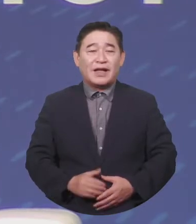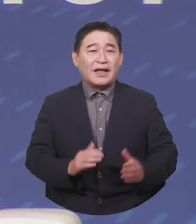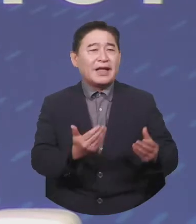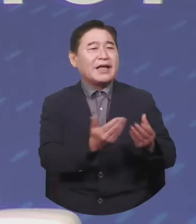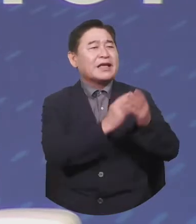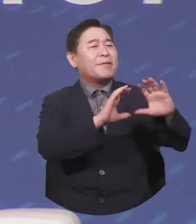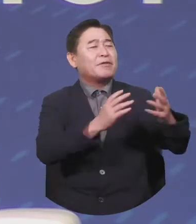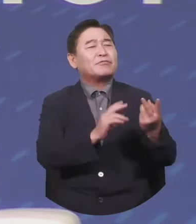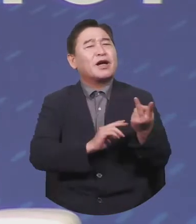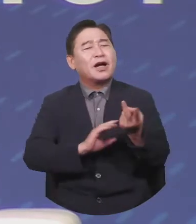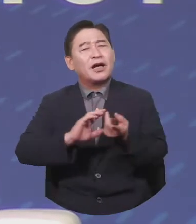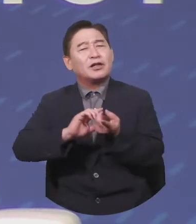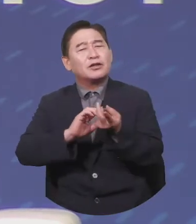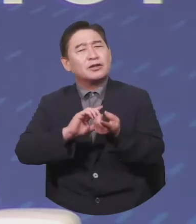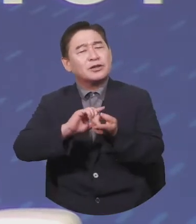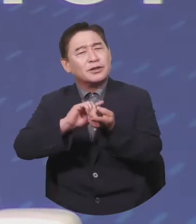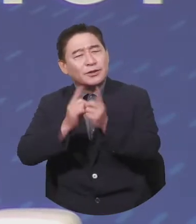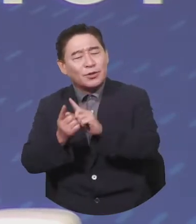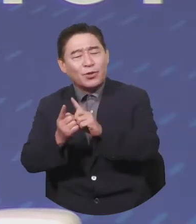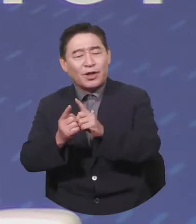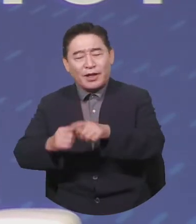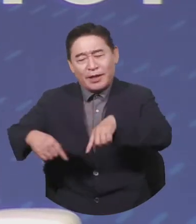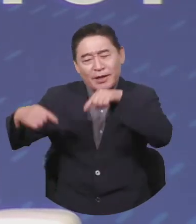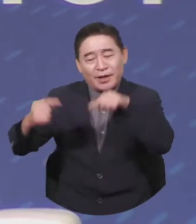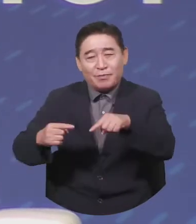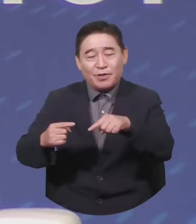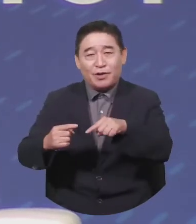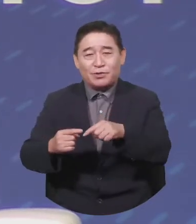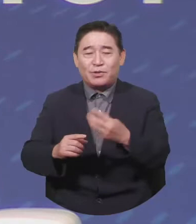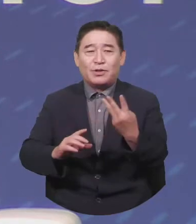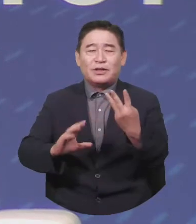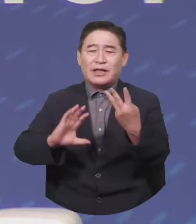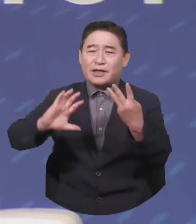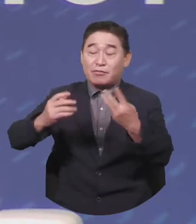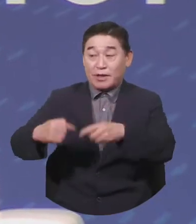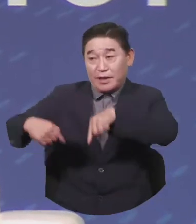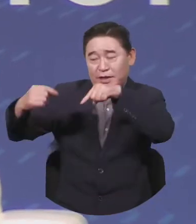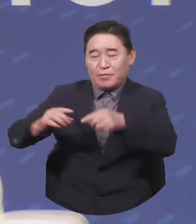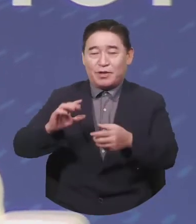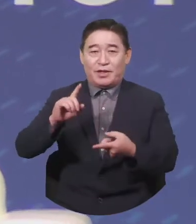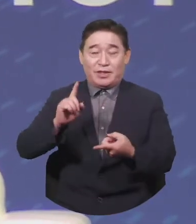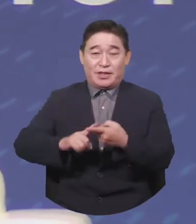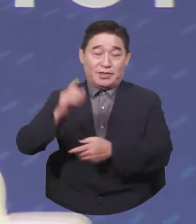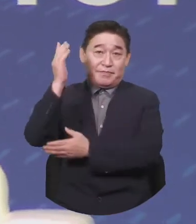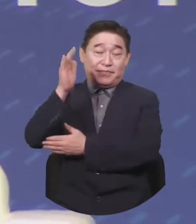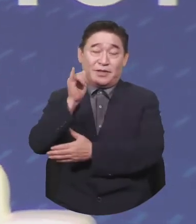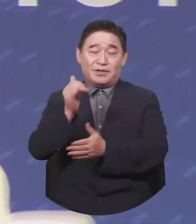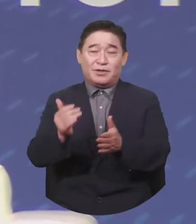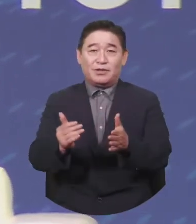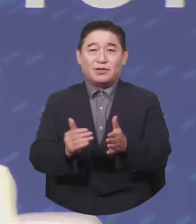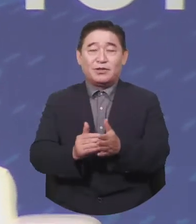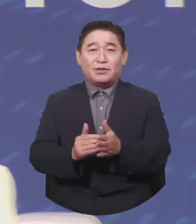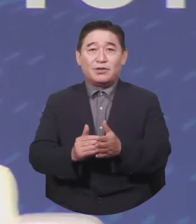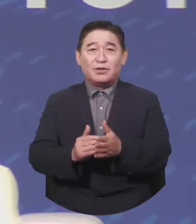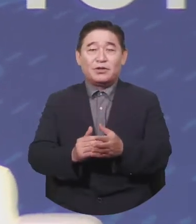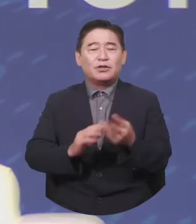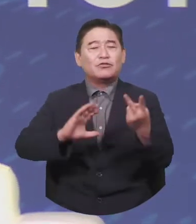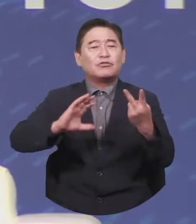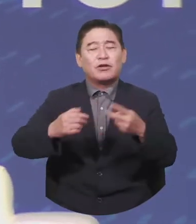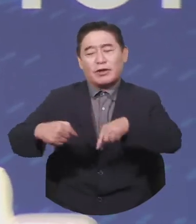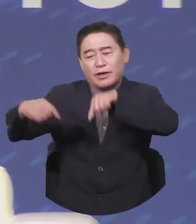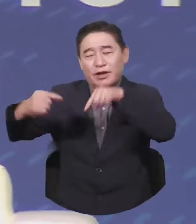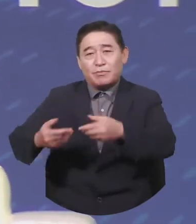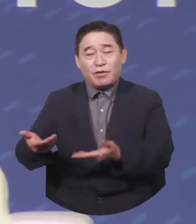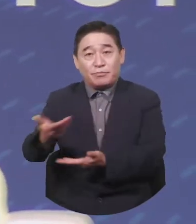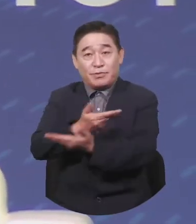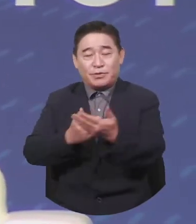cooperation, and also highlight the most impact the South-South and triangular cooperation provides. The 3